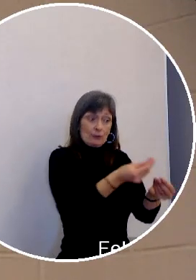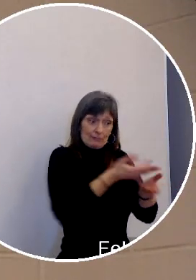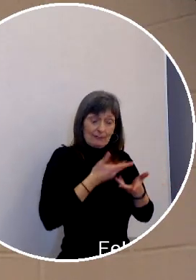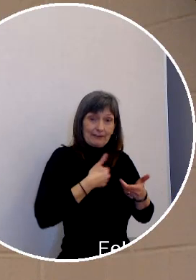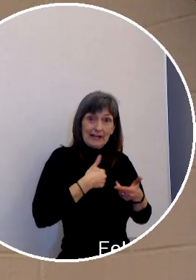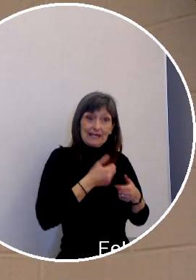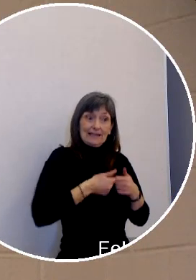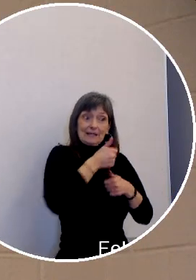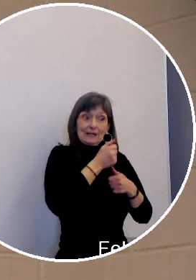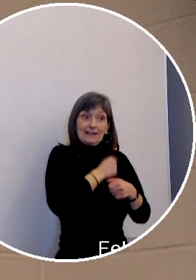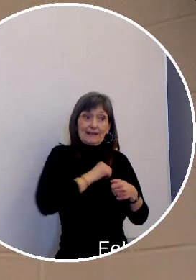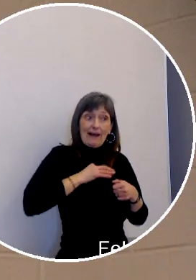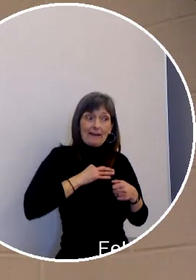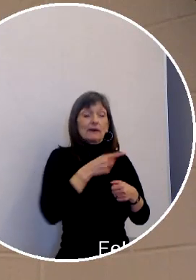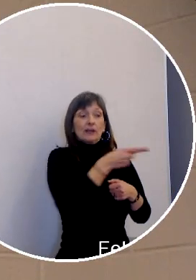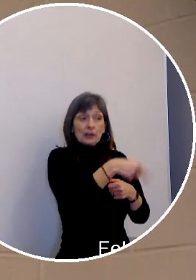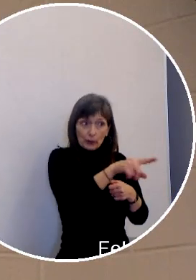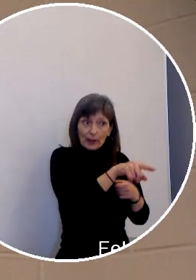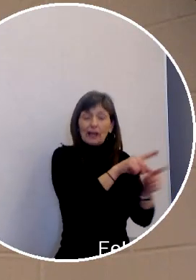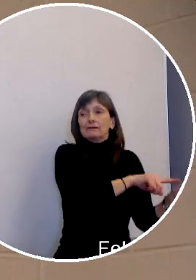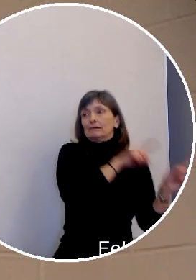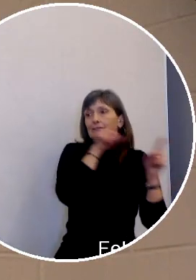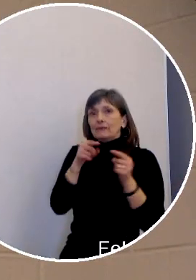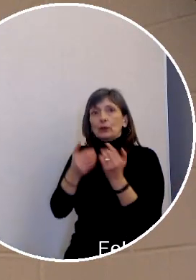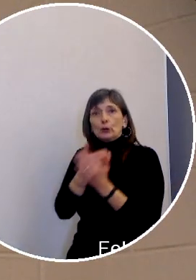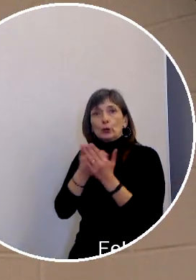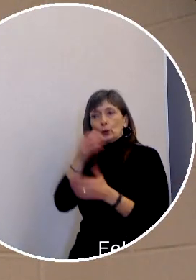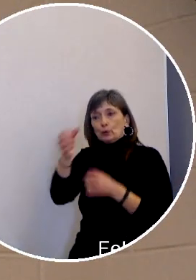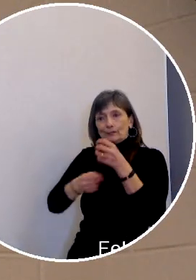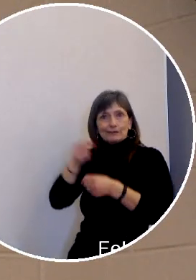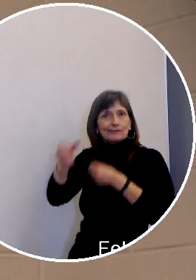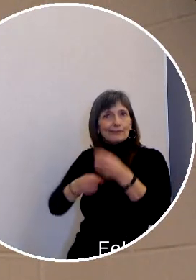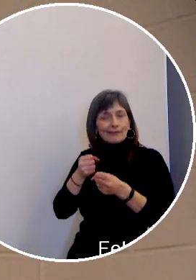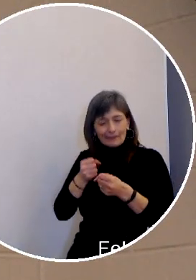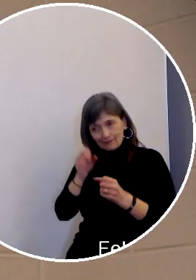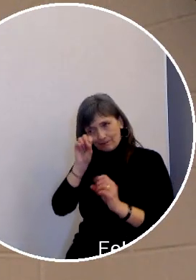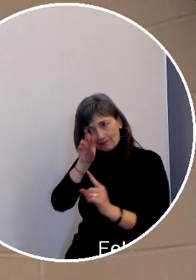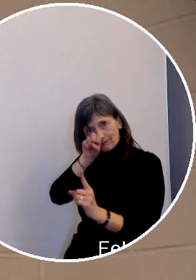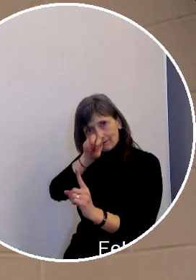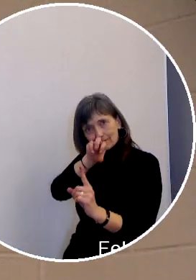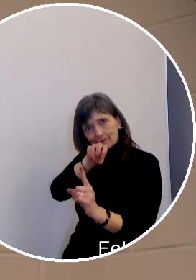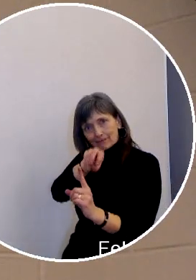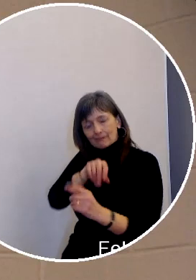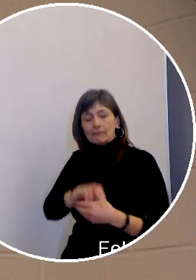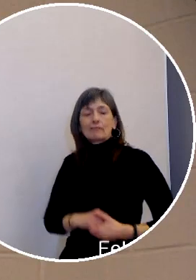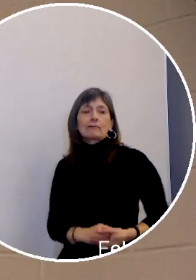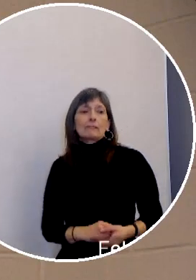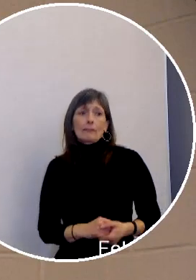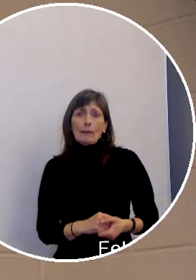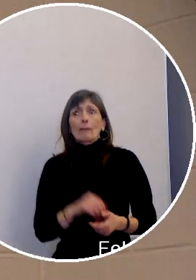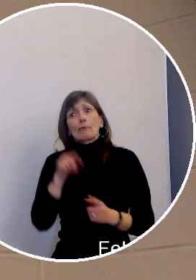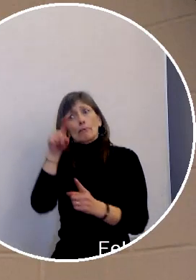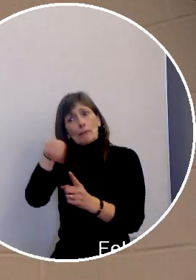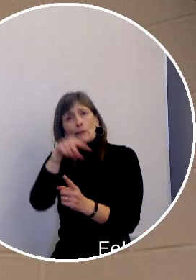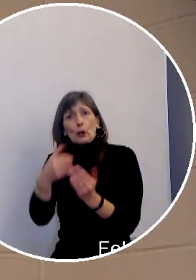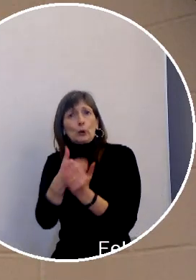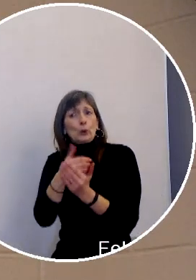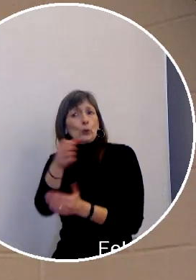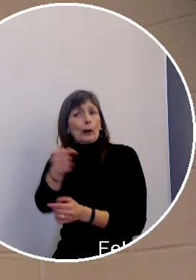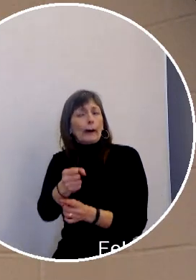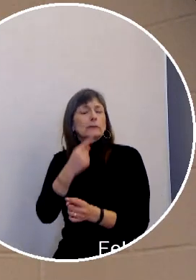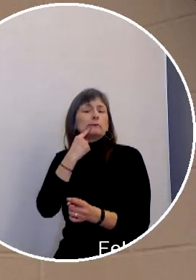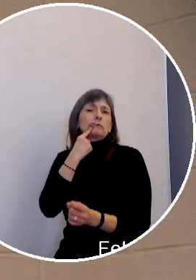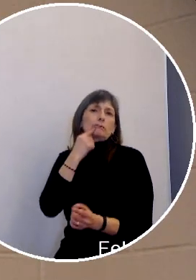staff, leveraging those folks to work with these individuals as well. And we're getting some really incredible feedback as a